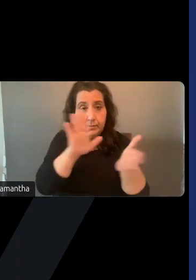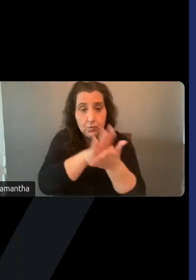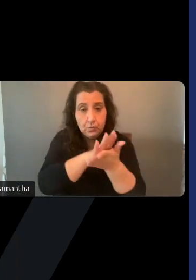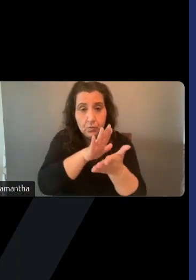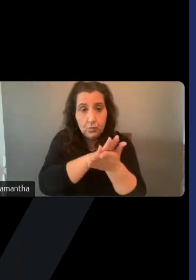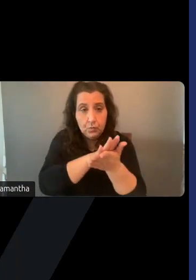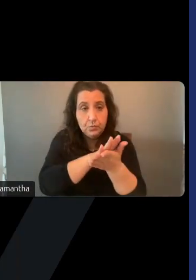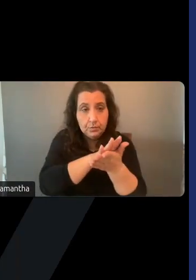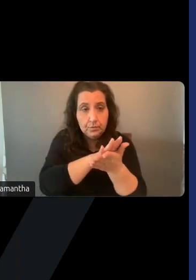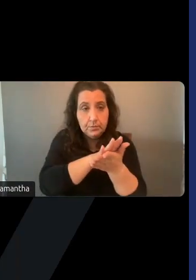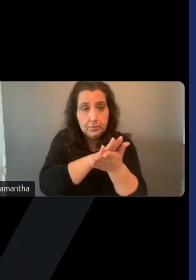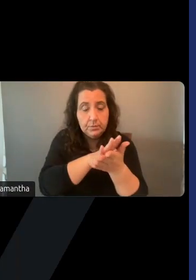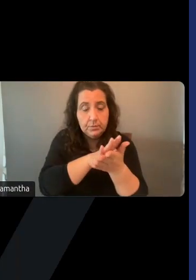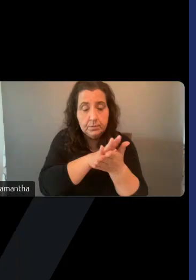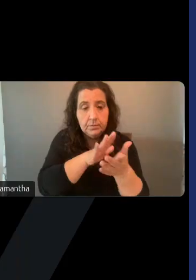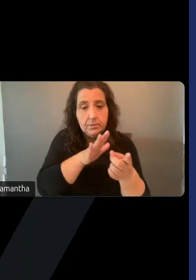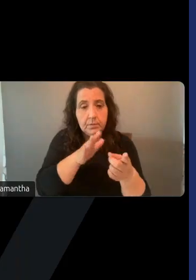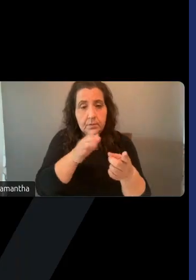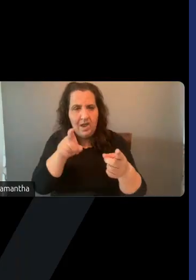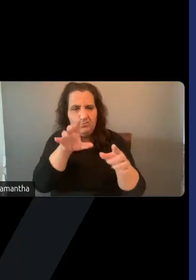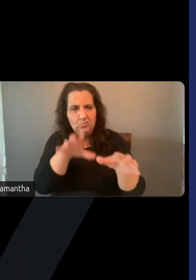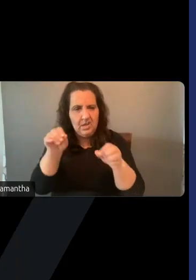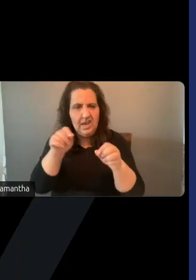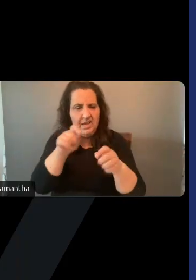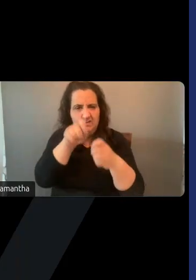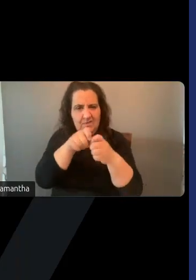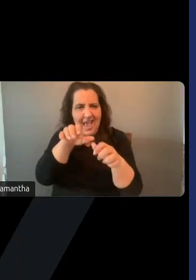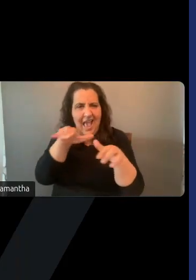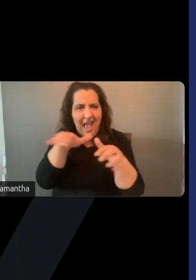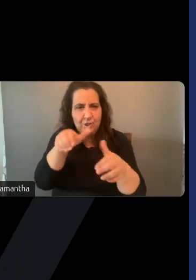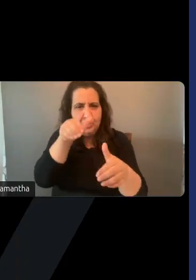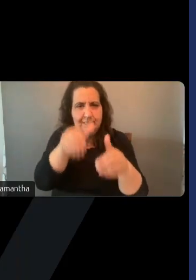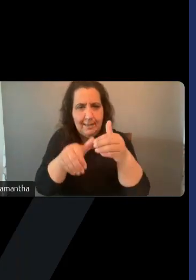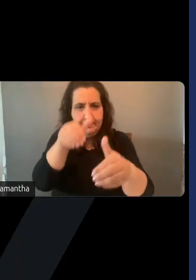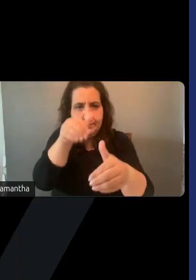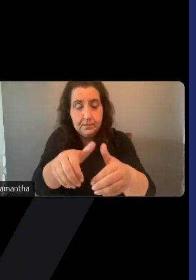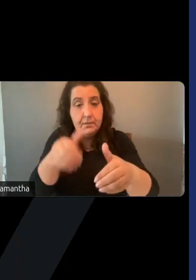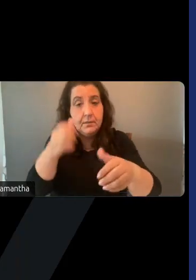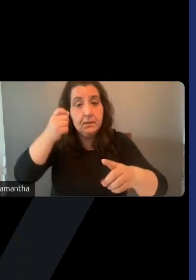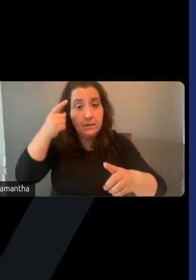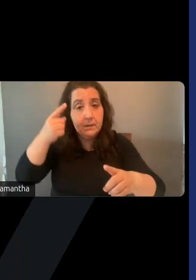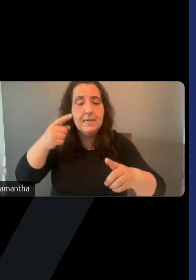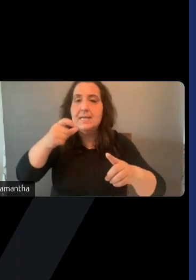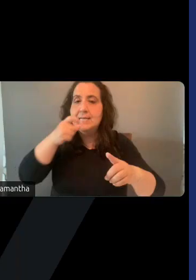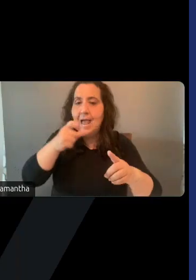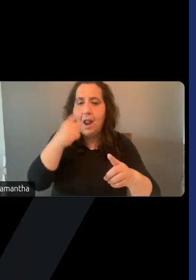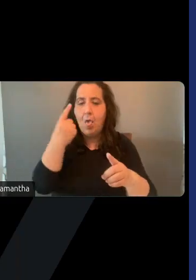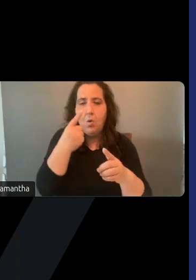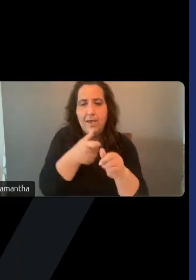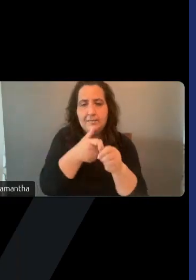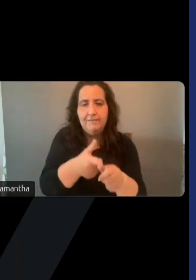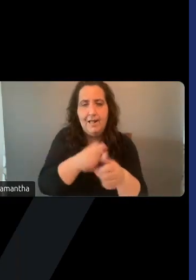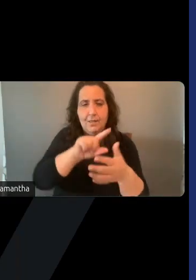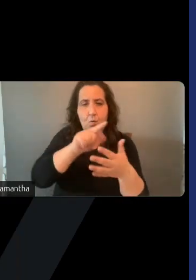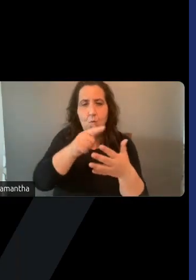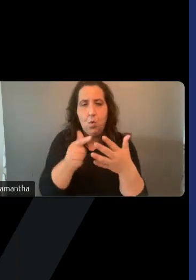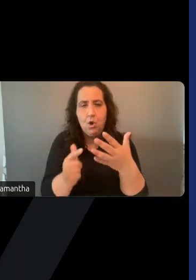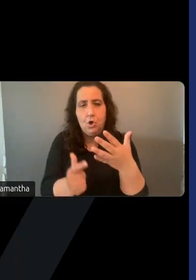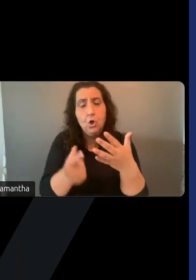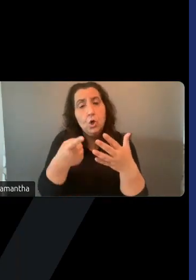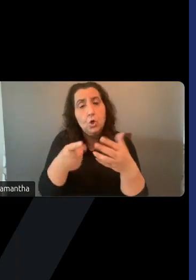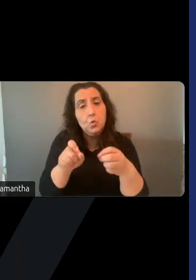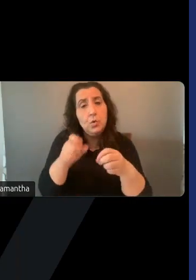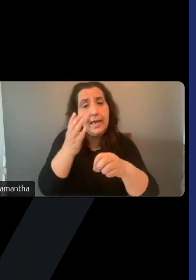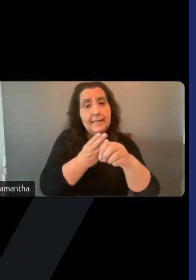several important action steps. The action steps are not necessarily listed in order since you can submit your New York